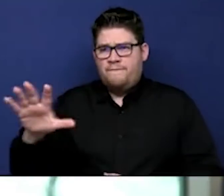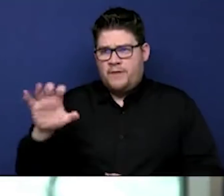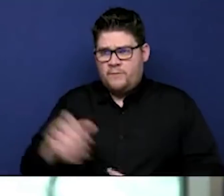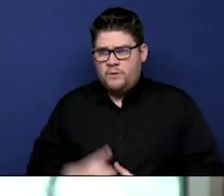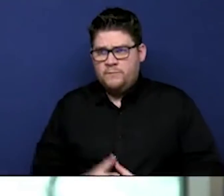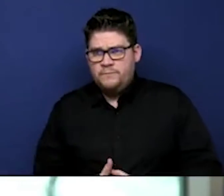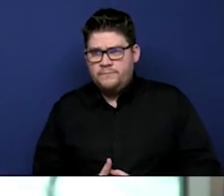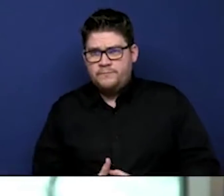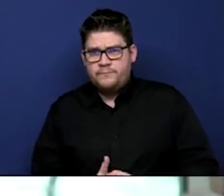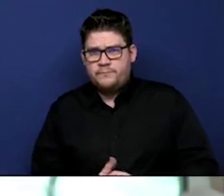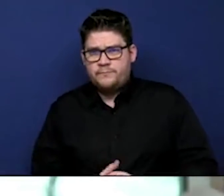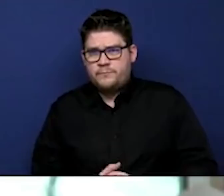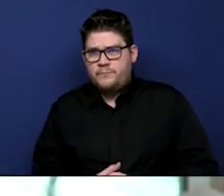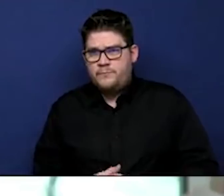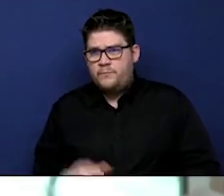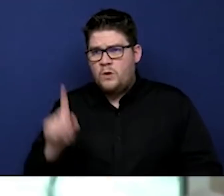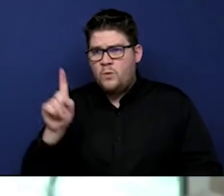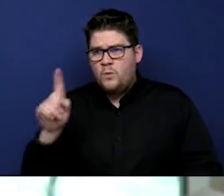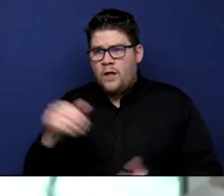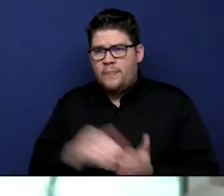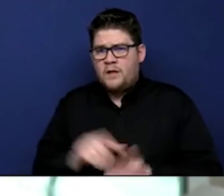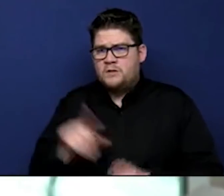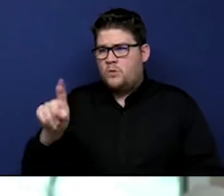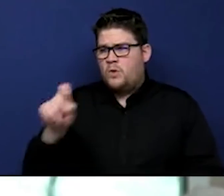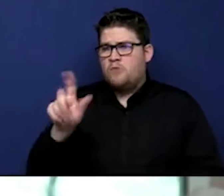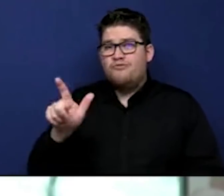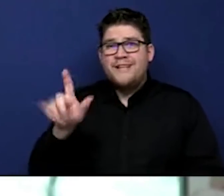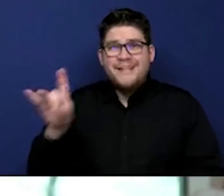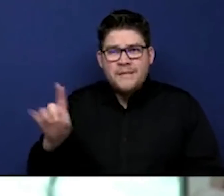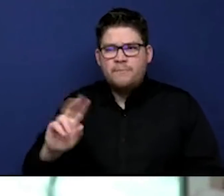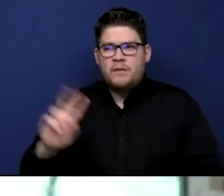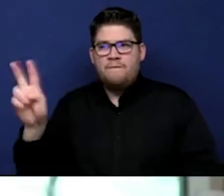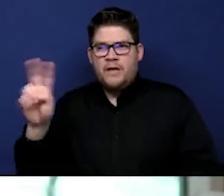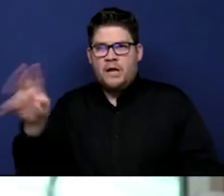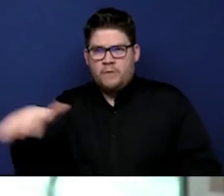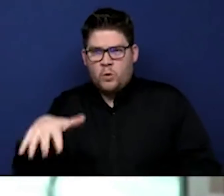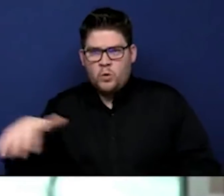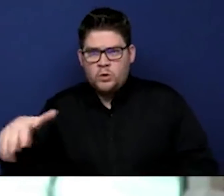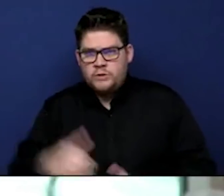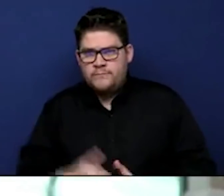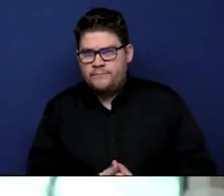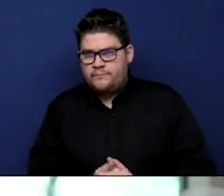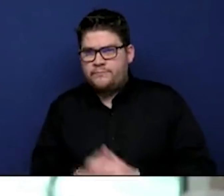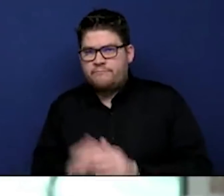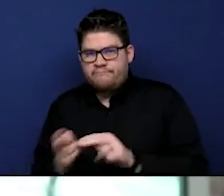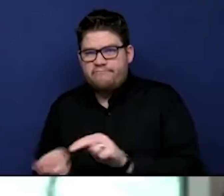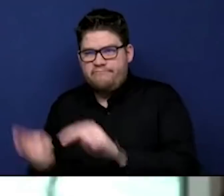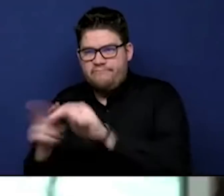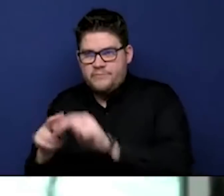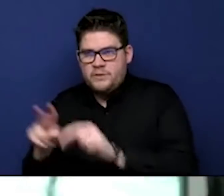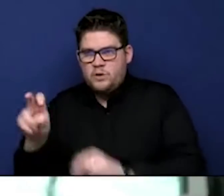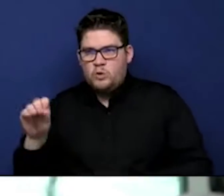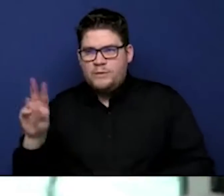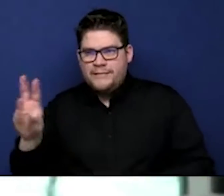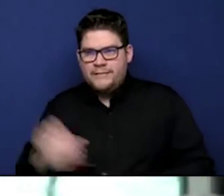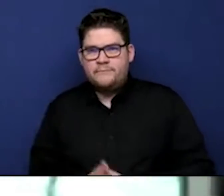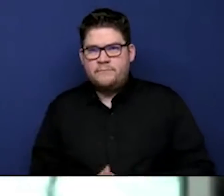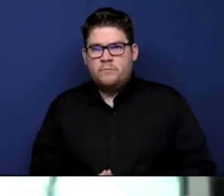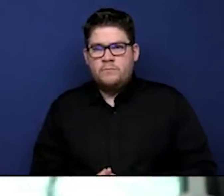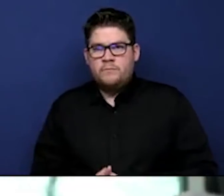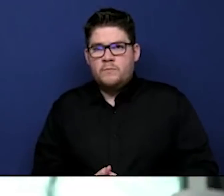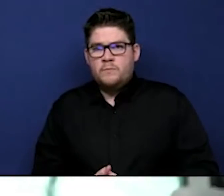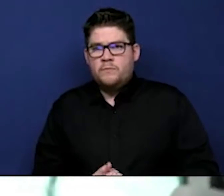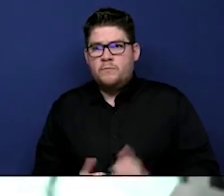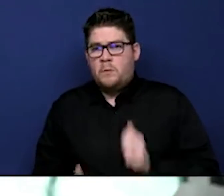1,128 are in Vancouver Coastal, and that's up by 206. And the majority of the P1 that we're seeing in BC